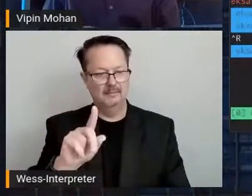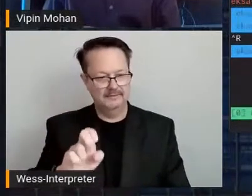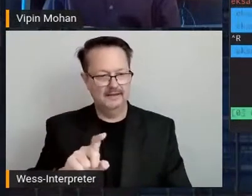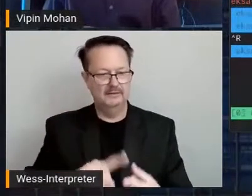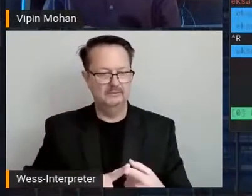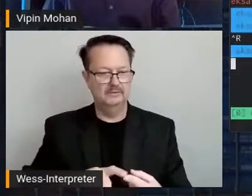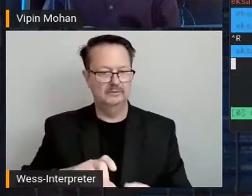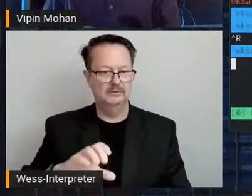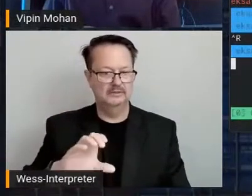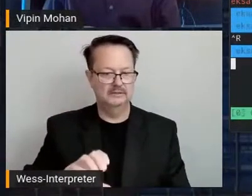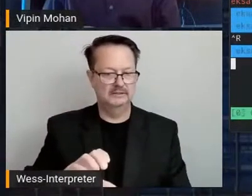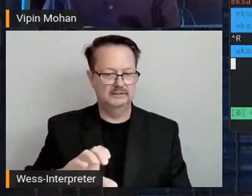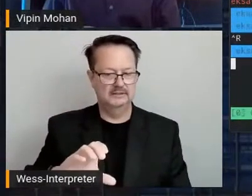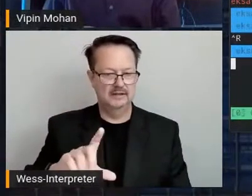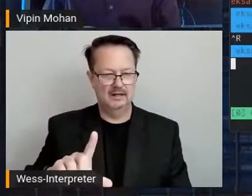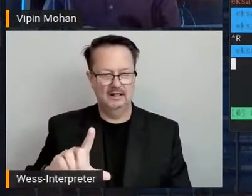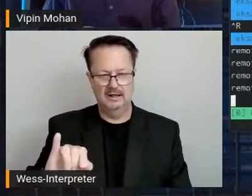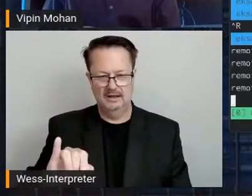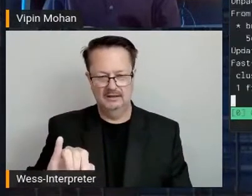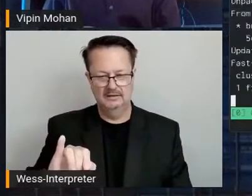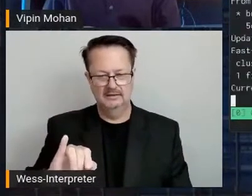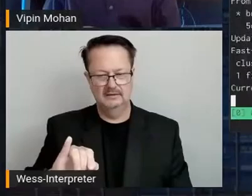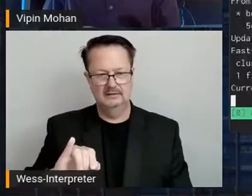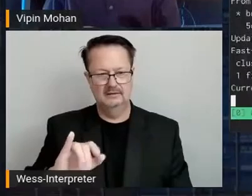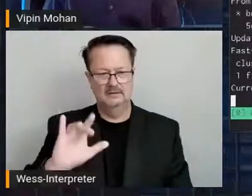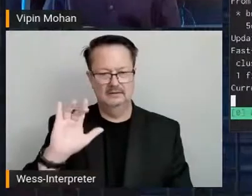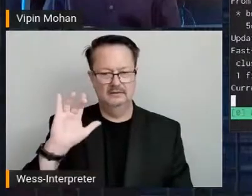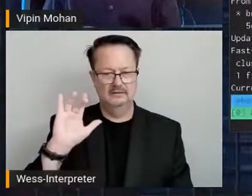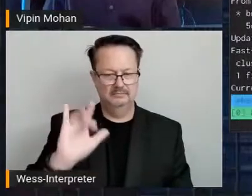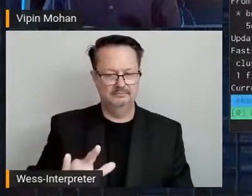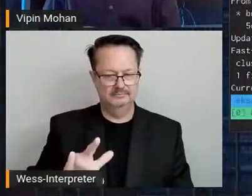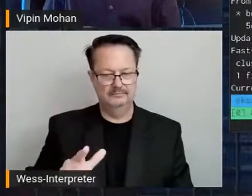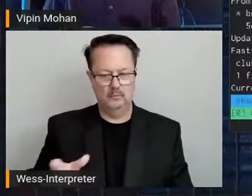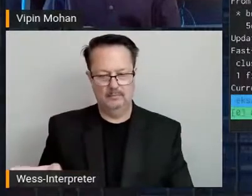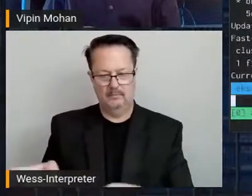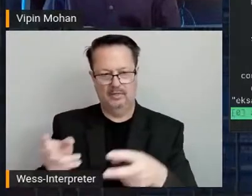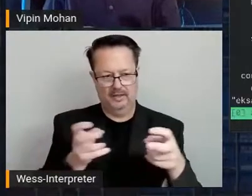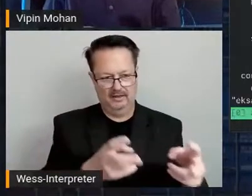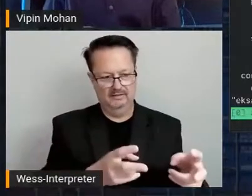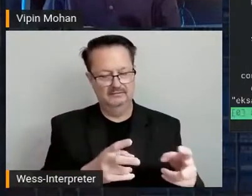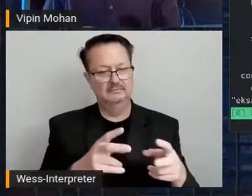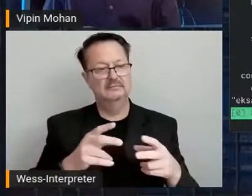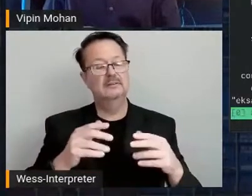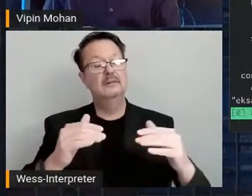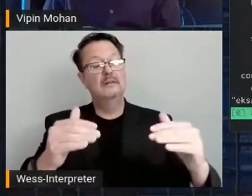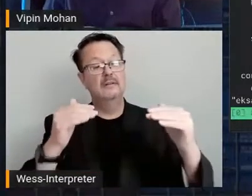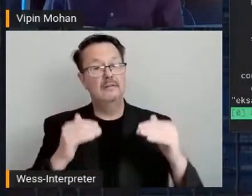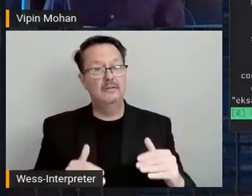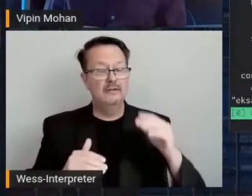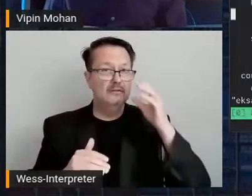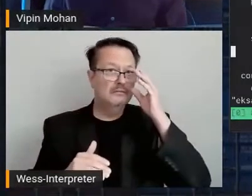So let's pull that, and then